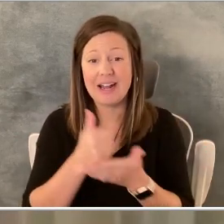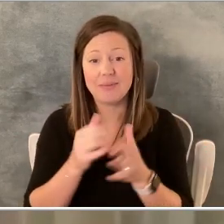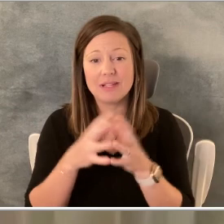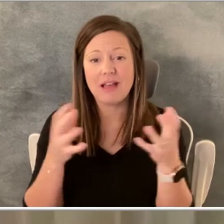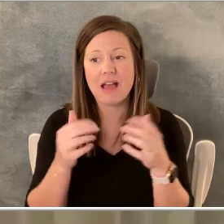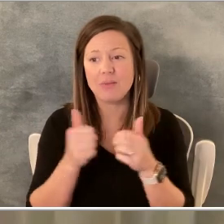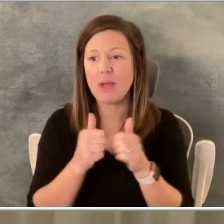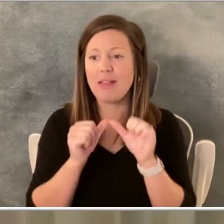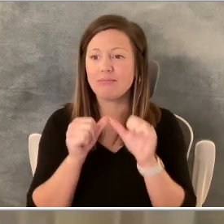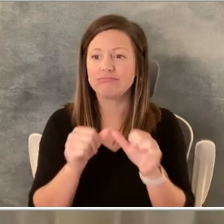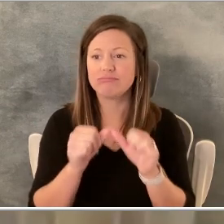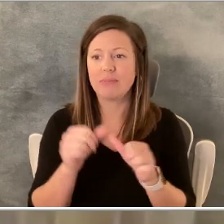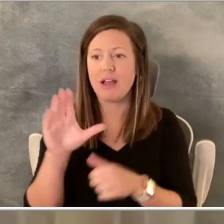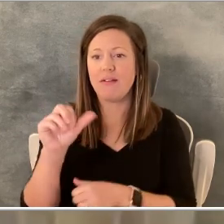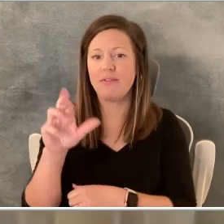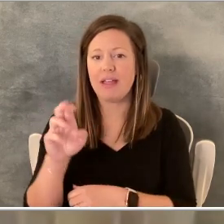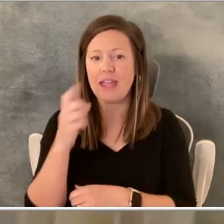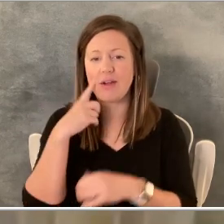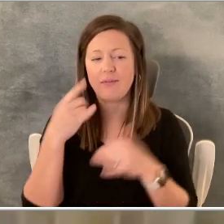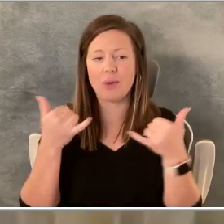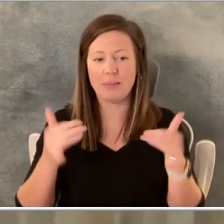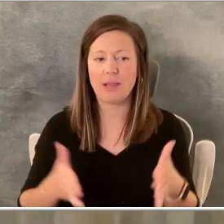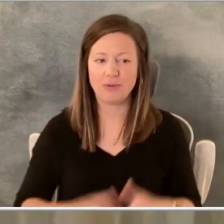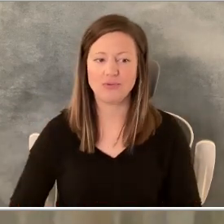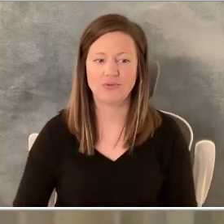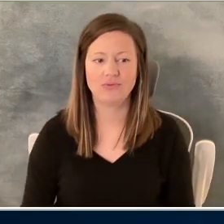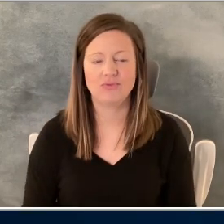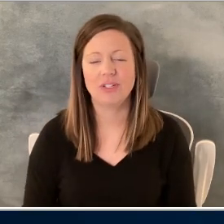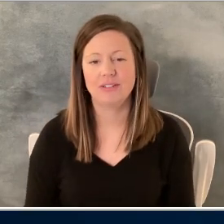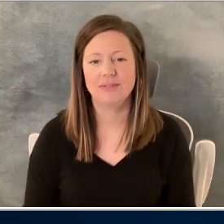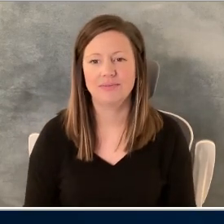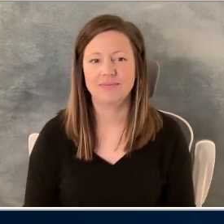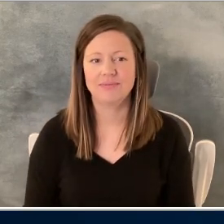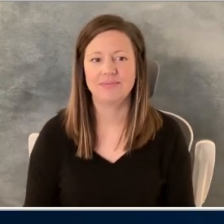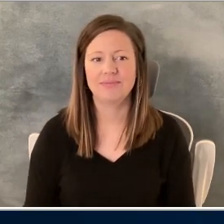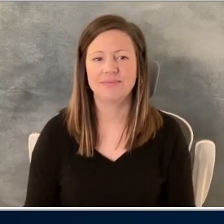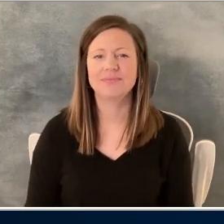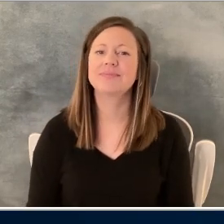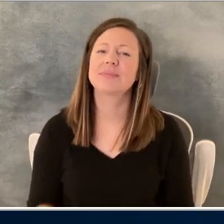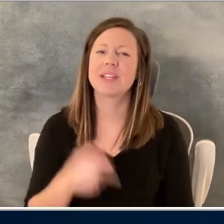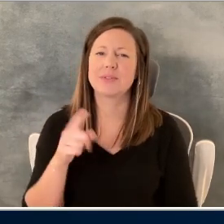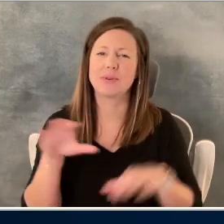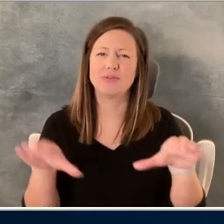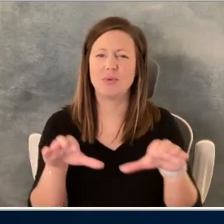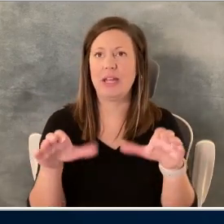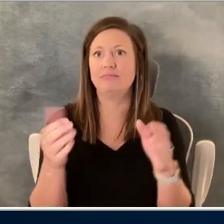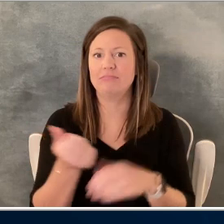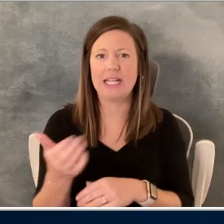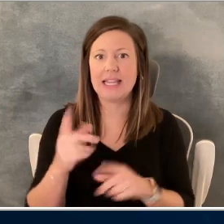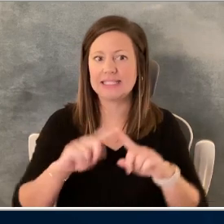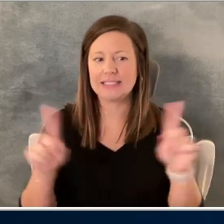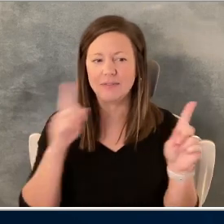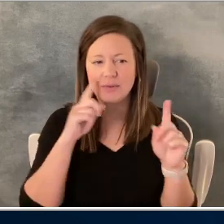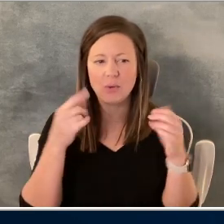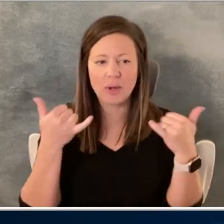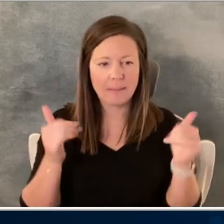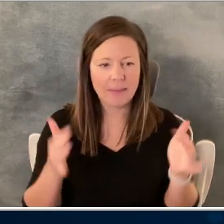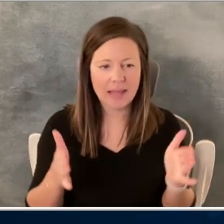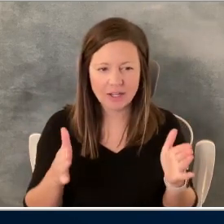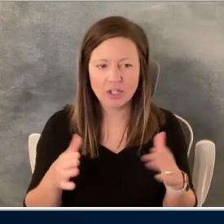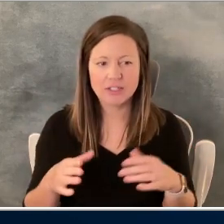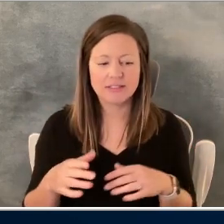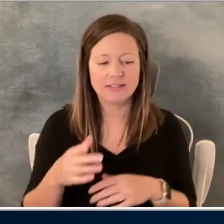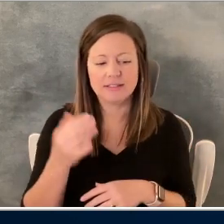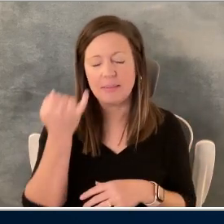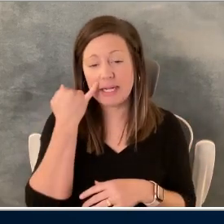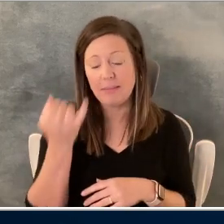care for these players. So are you doing anything different for the players? I would imagine care does not change